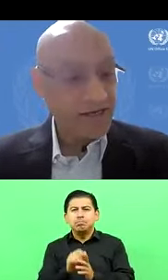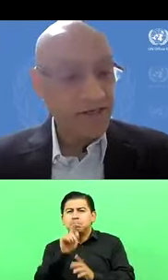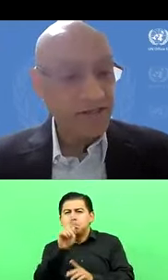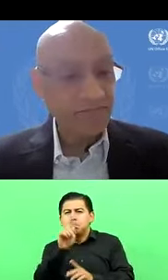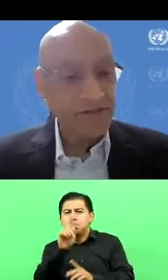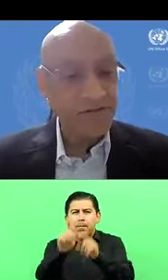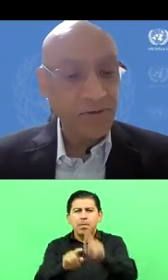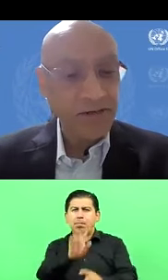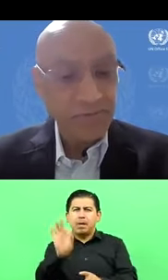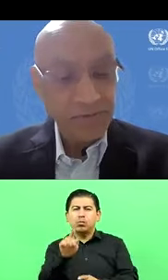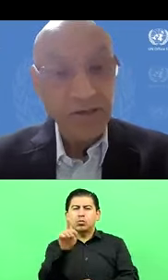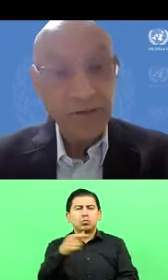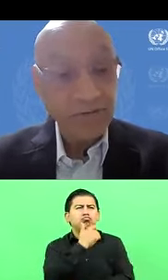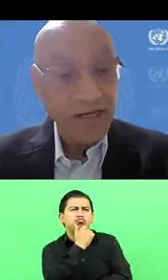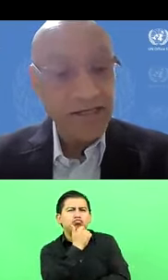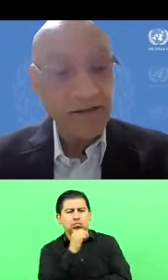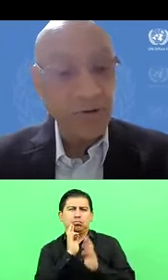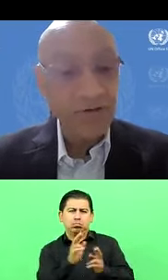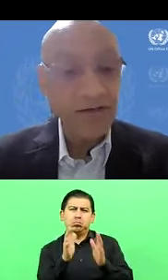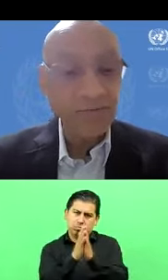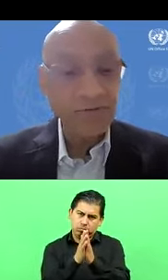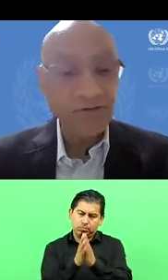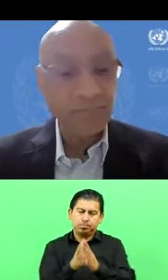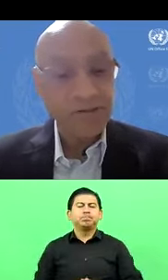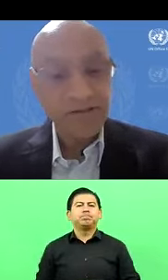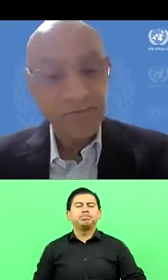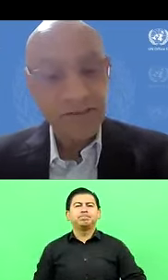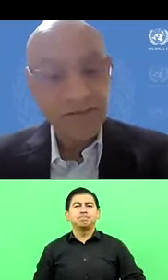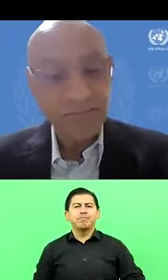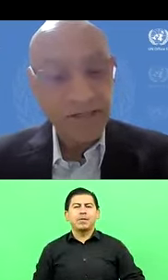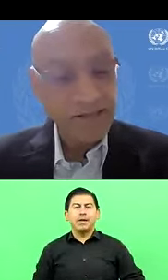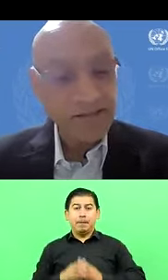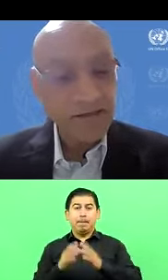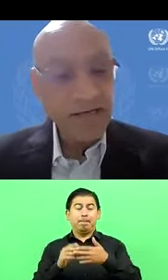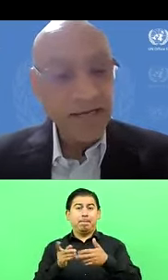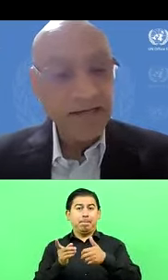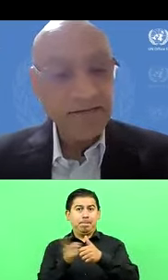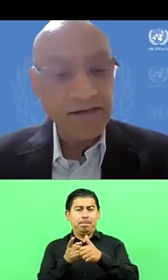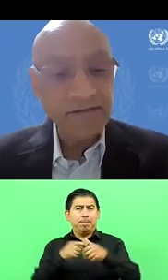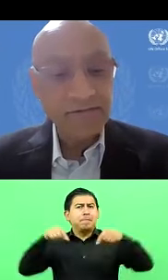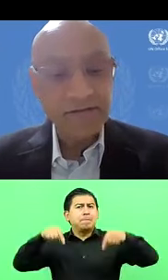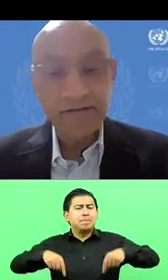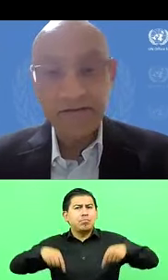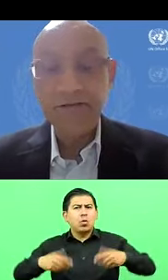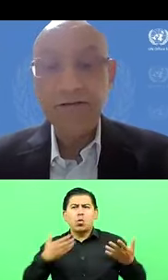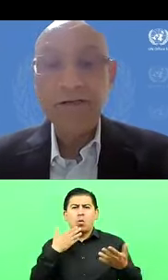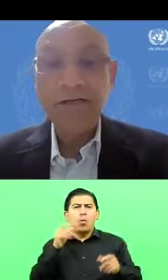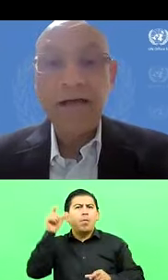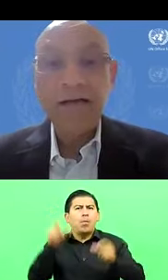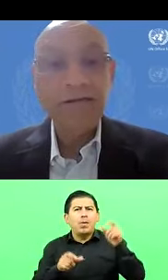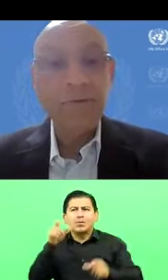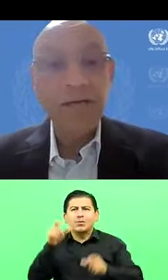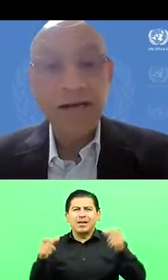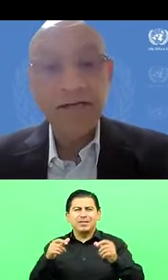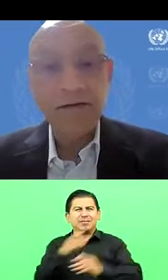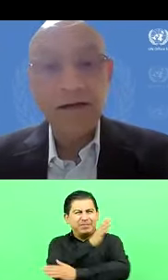this session, the first one, which we are doing today, is about inclusion of persons with disabilities in disaster risk reduction. And